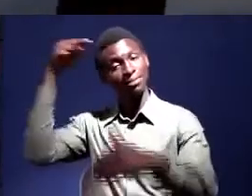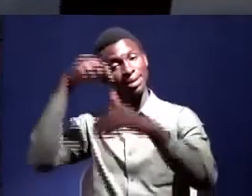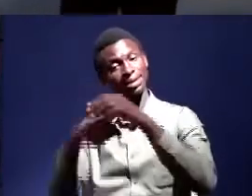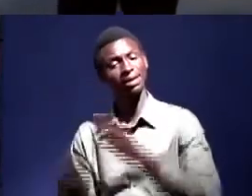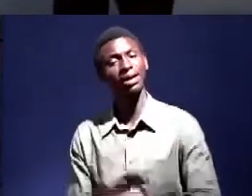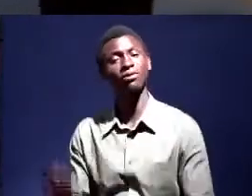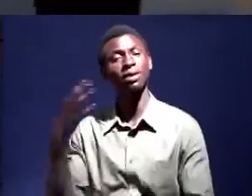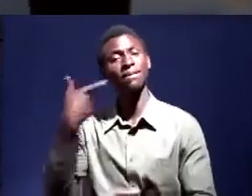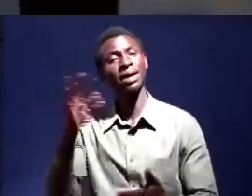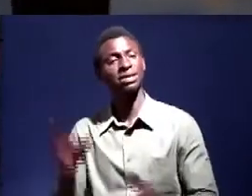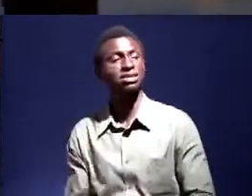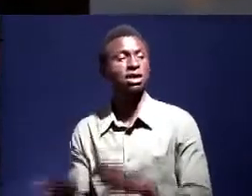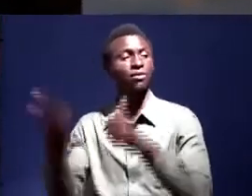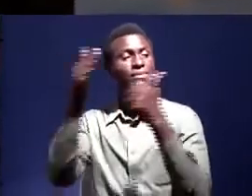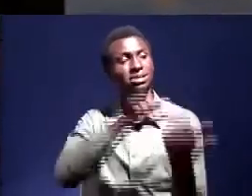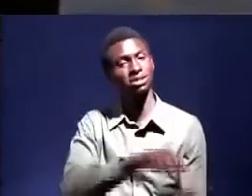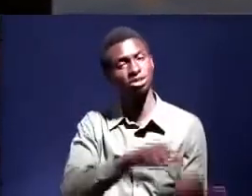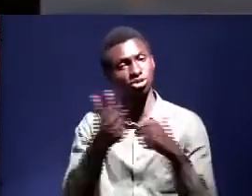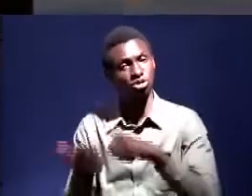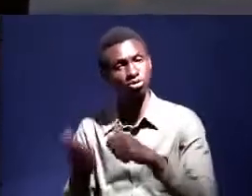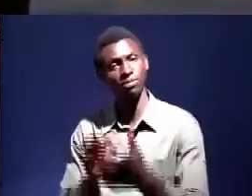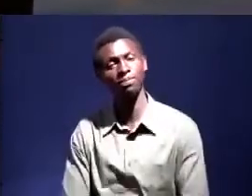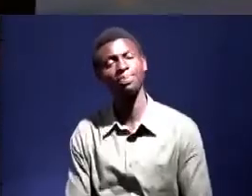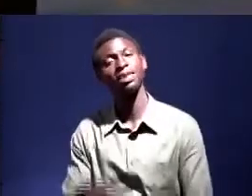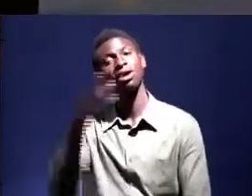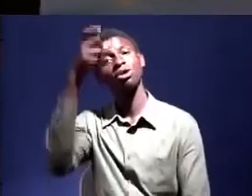They've taken a full stand for Christ.